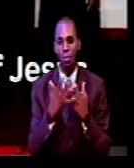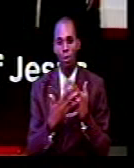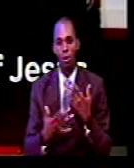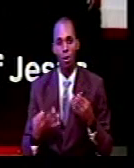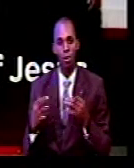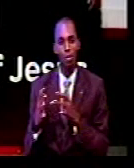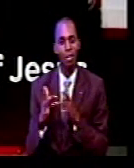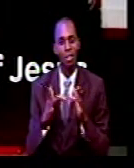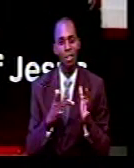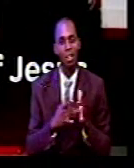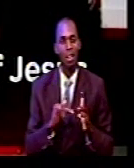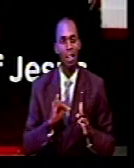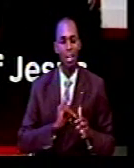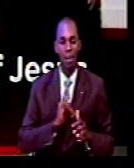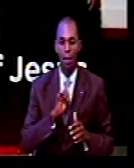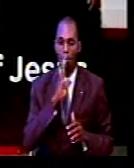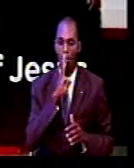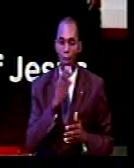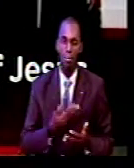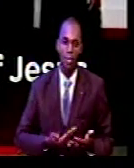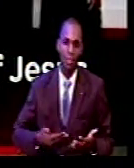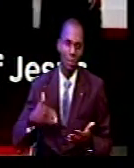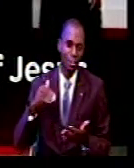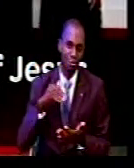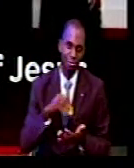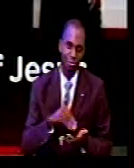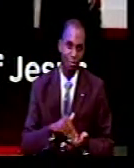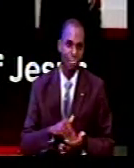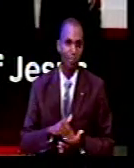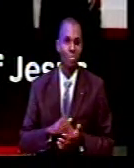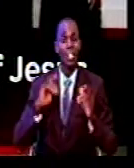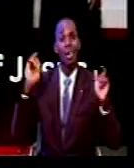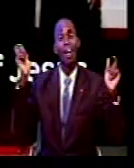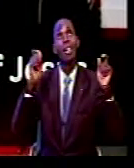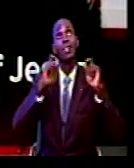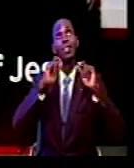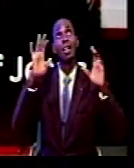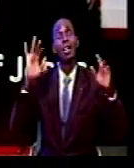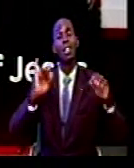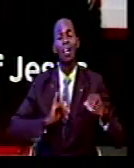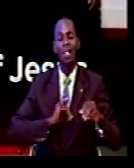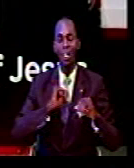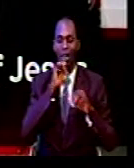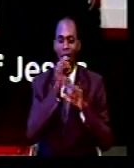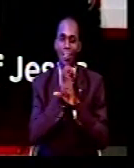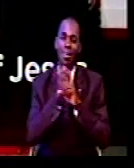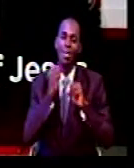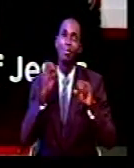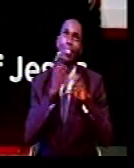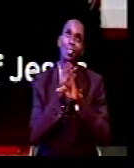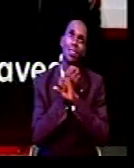washed in the blood of Jesus, I've been born again.